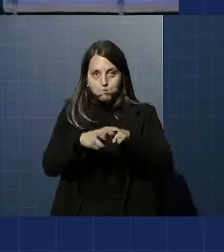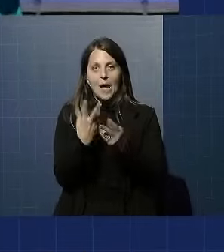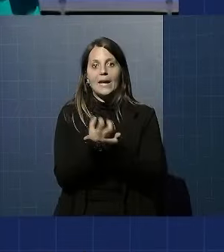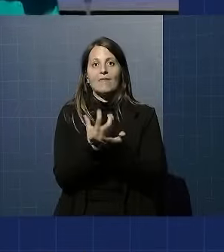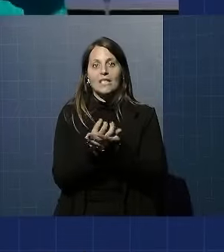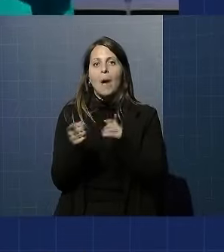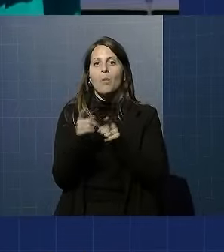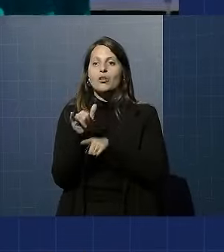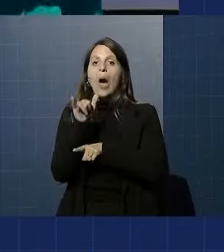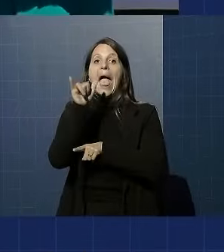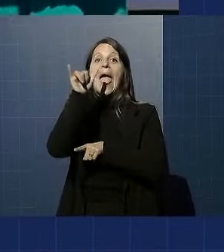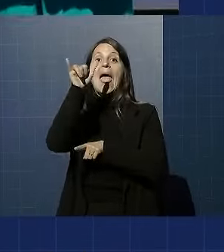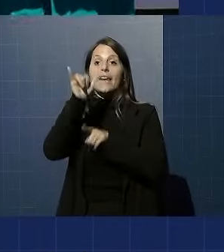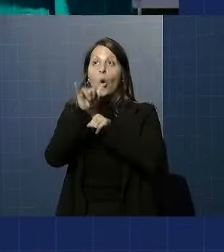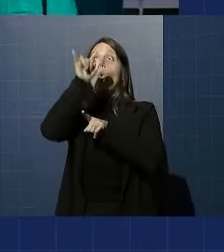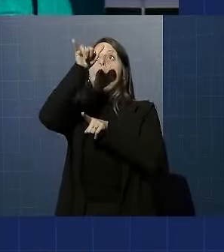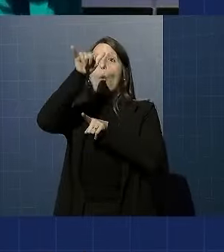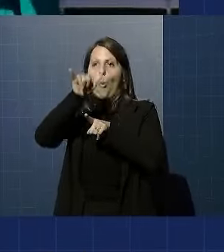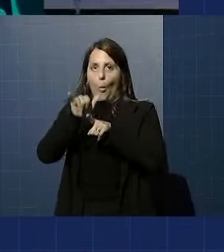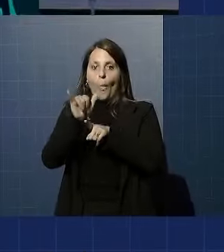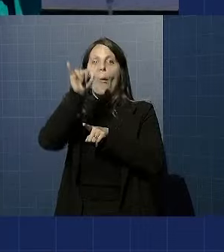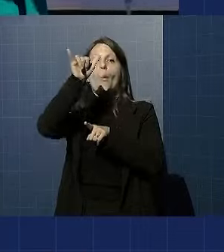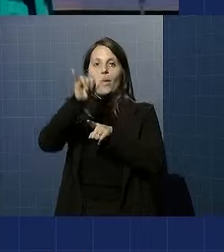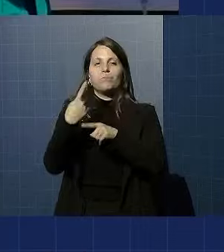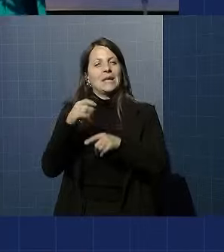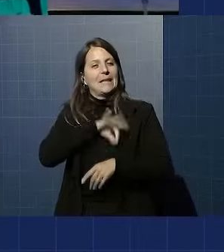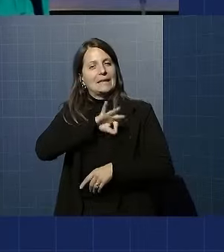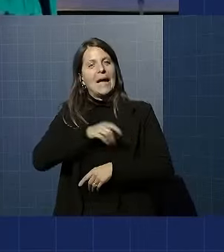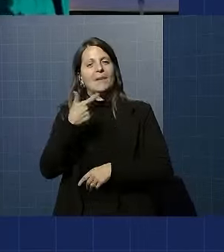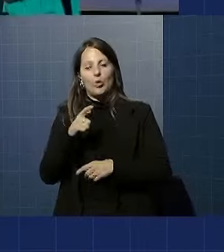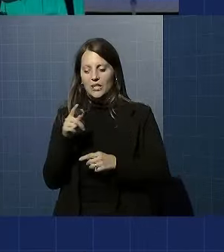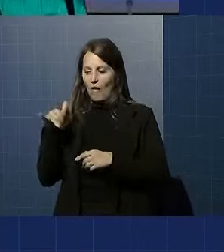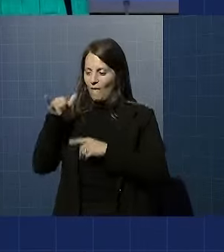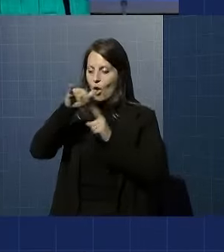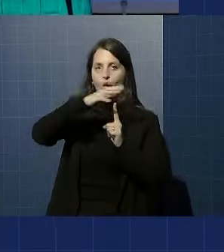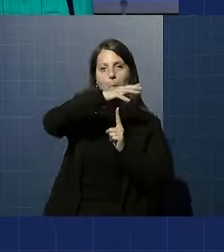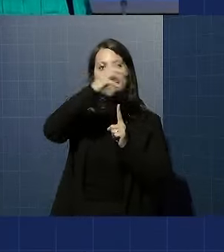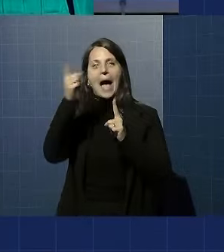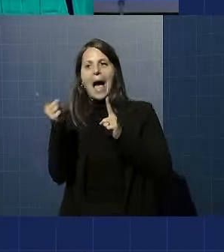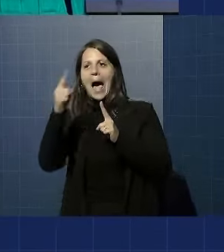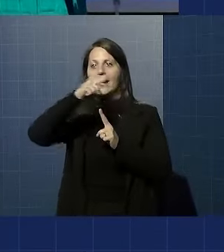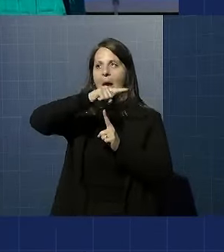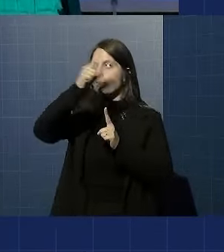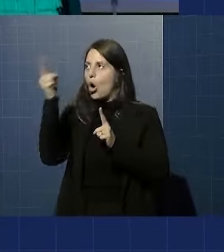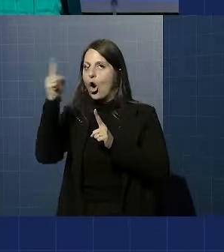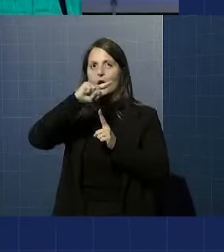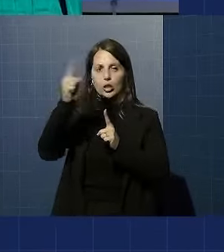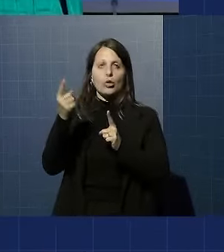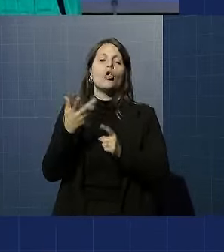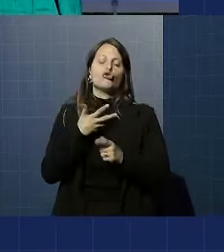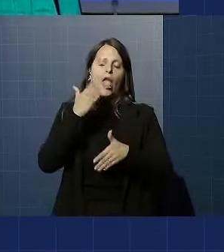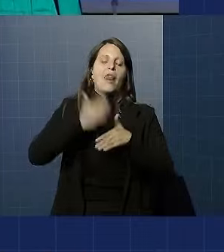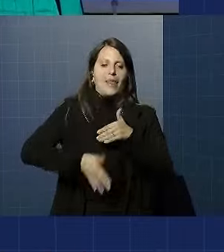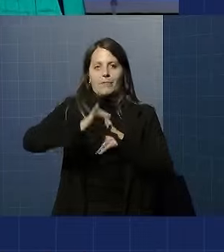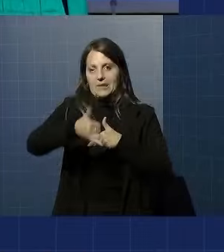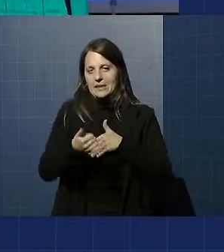the parabolic flight, even though it has many limitations from a physiological standpoint, we can do some actual research into microgravity and